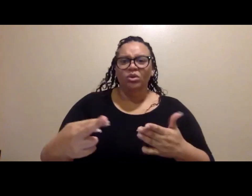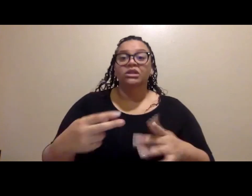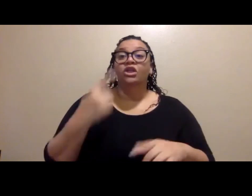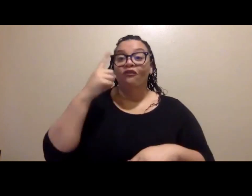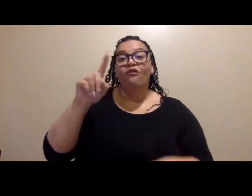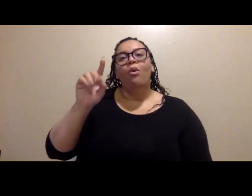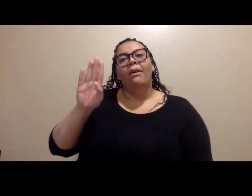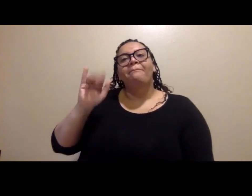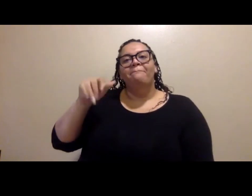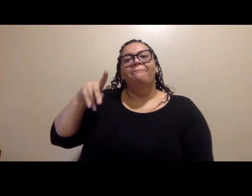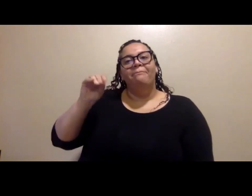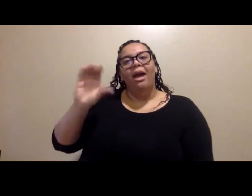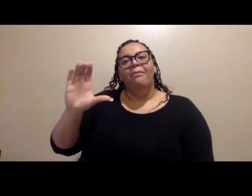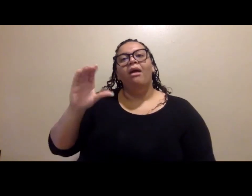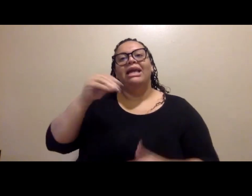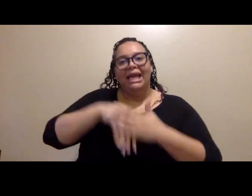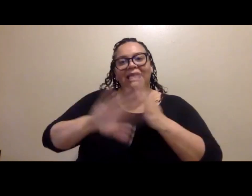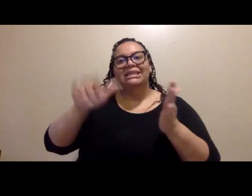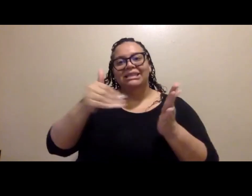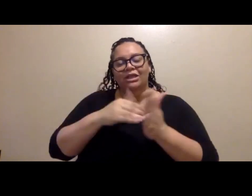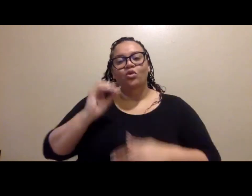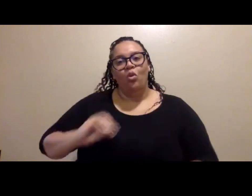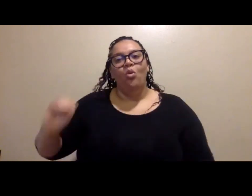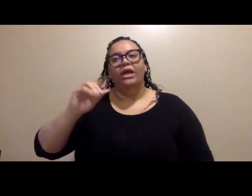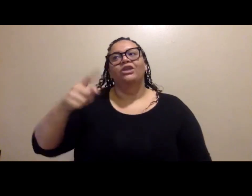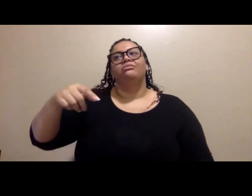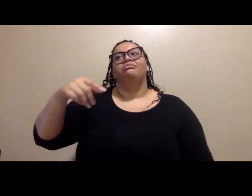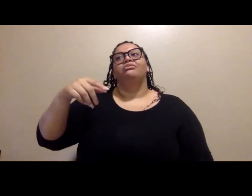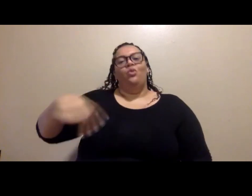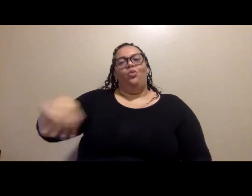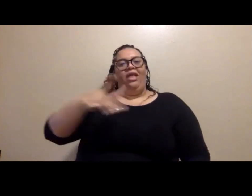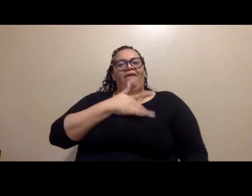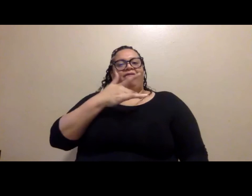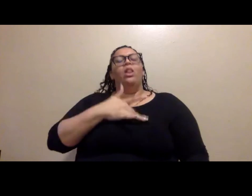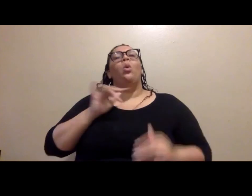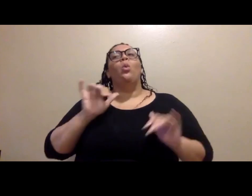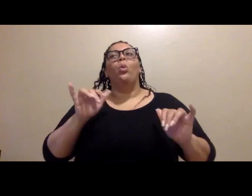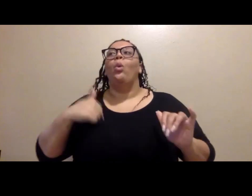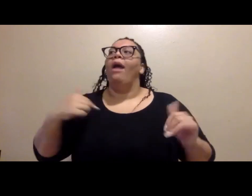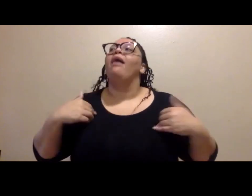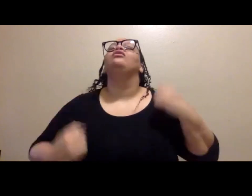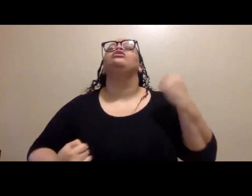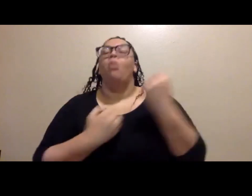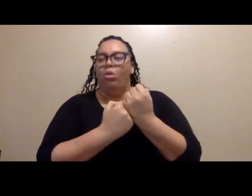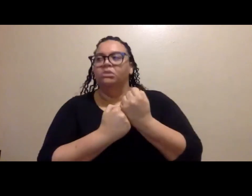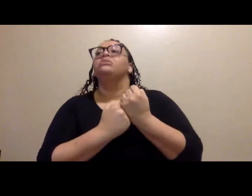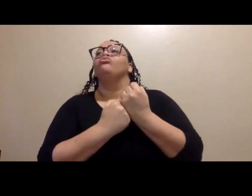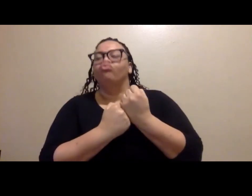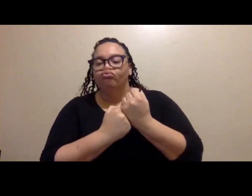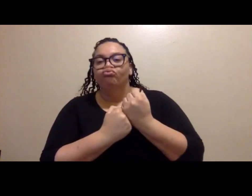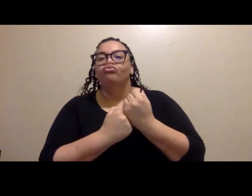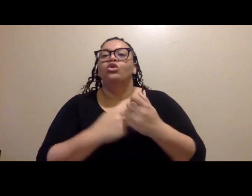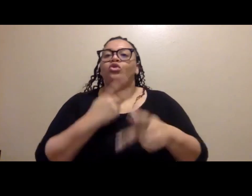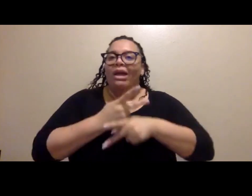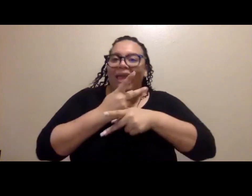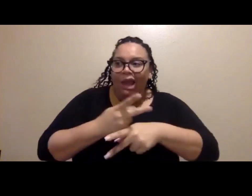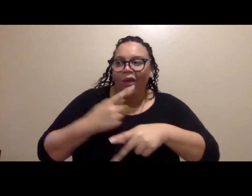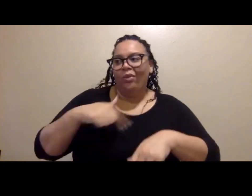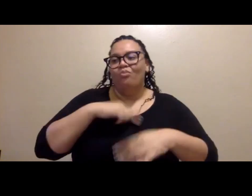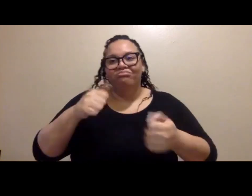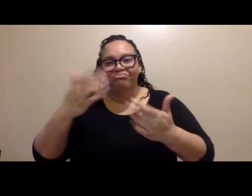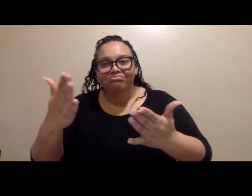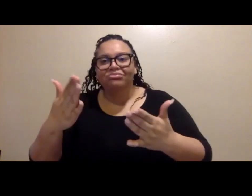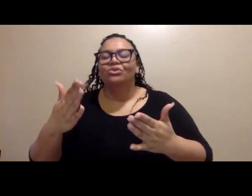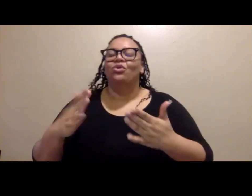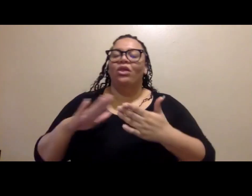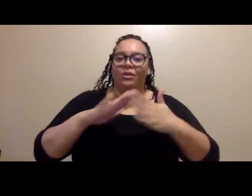that's here in Central Oregon to feel like they have some support, right? in the care that they provide to the community, wellness community